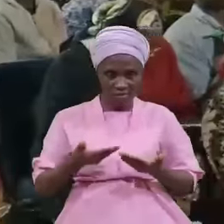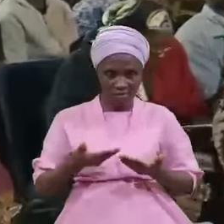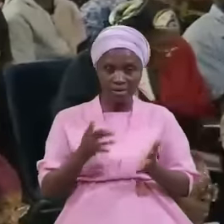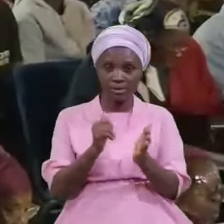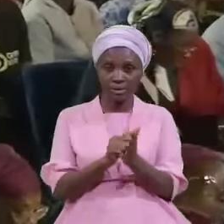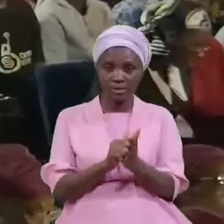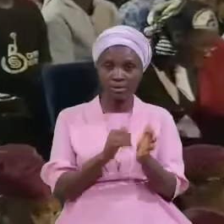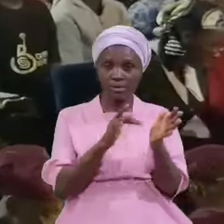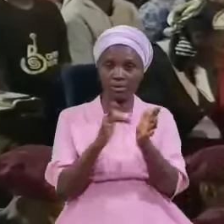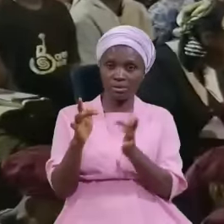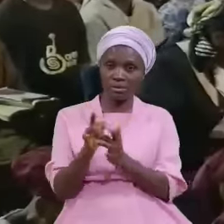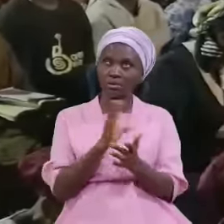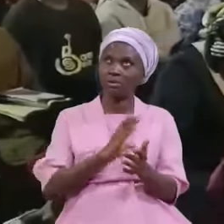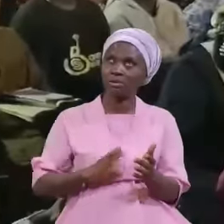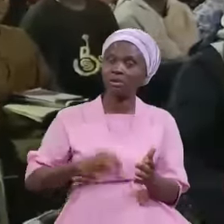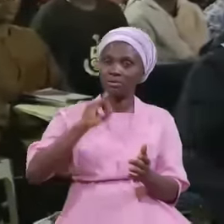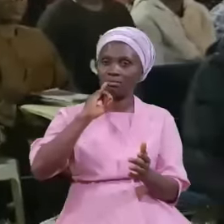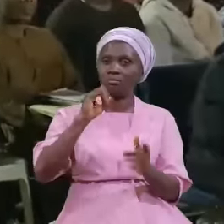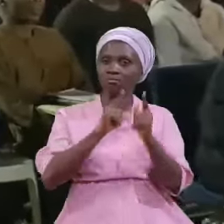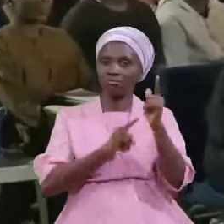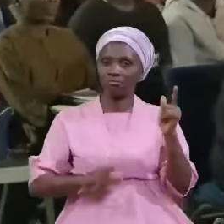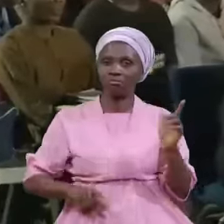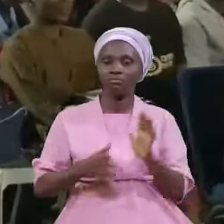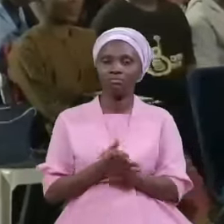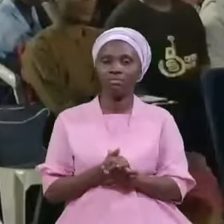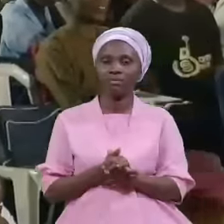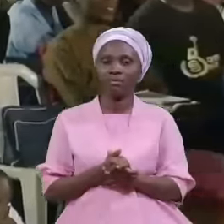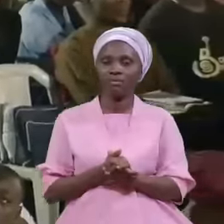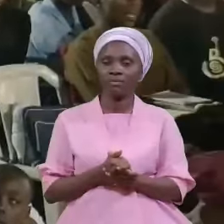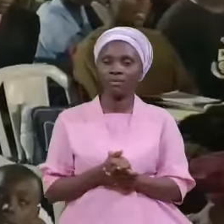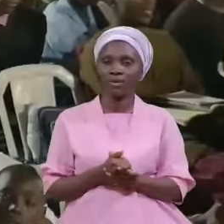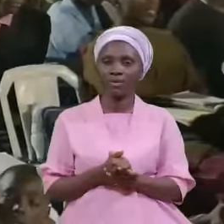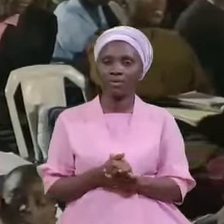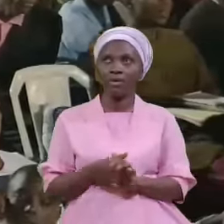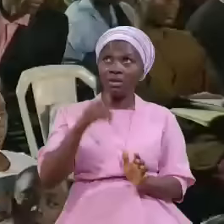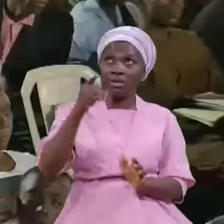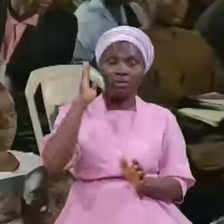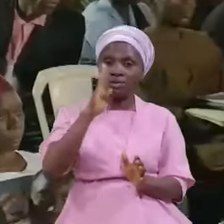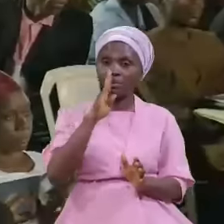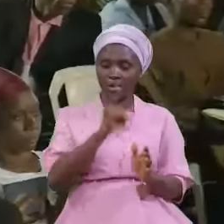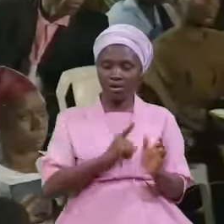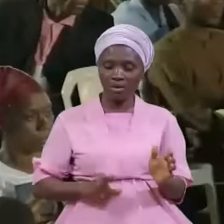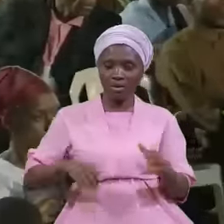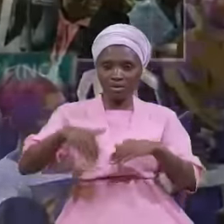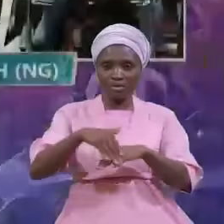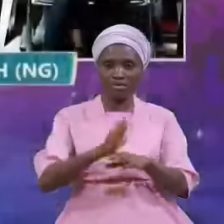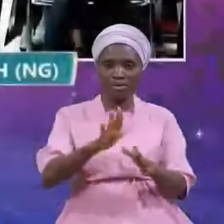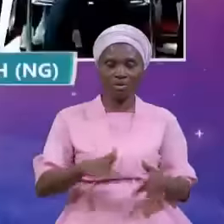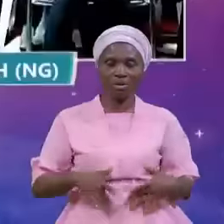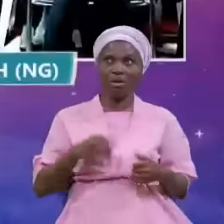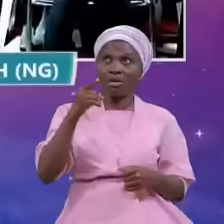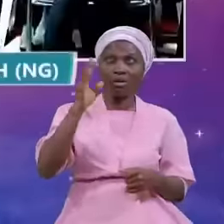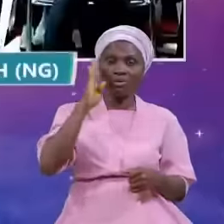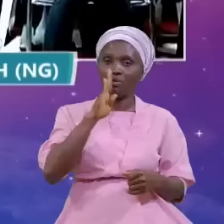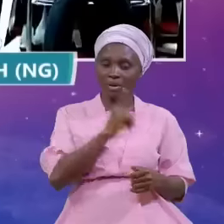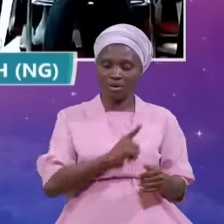Christ is Lord. He'll be the Lord of your life. He'll be the Lord of your situation. He'll be